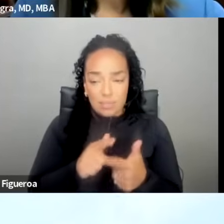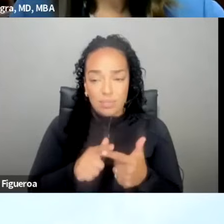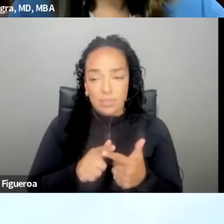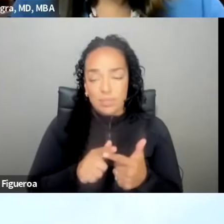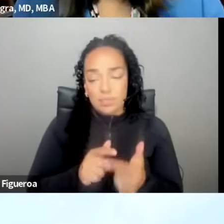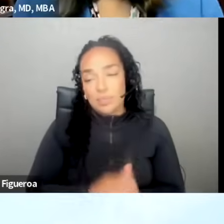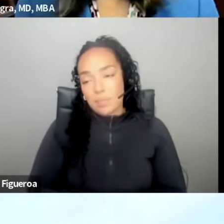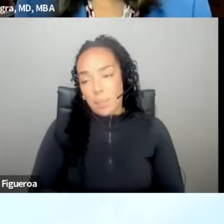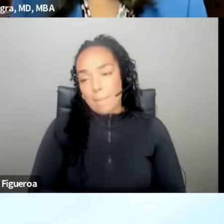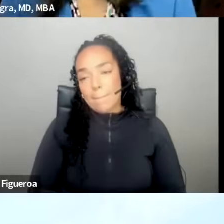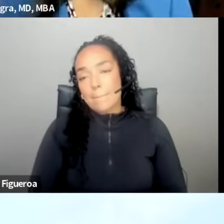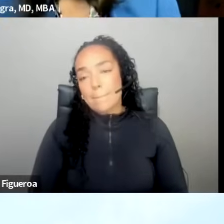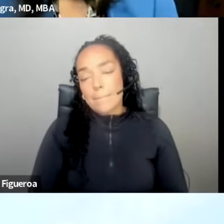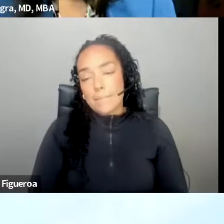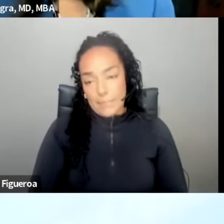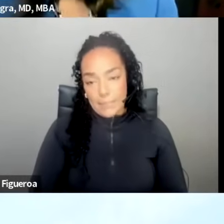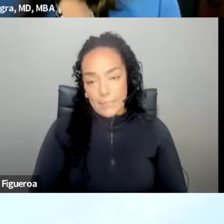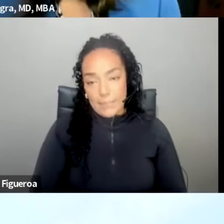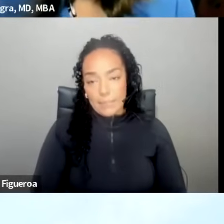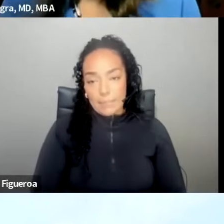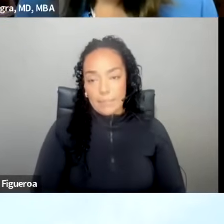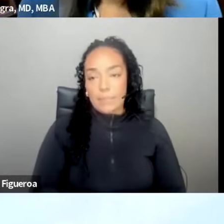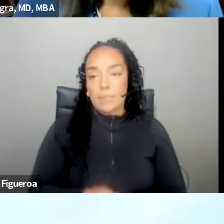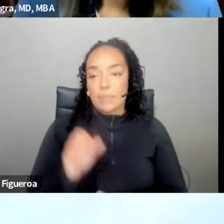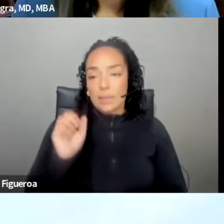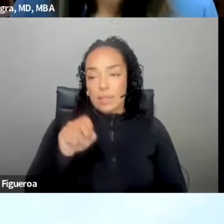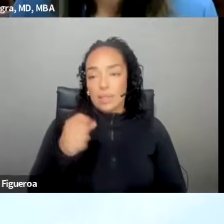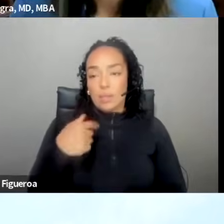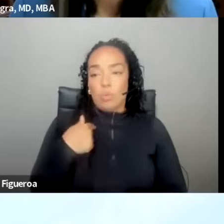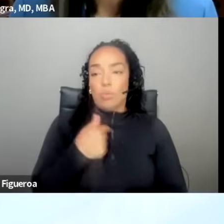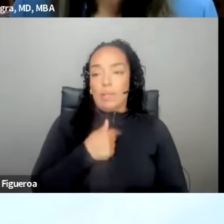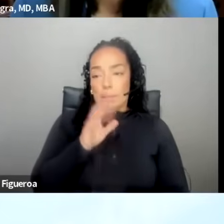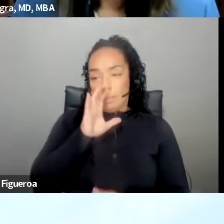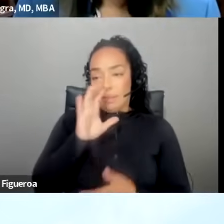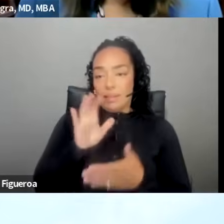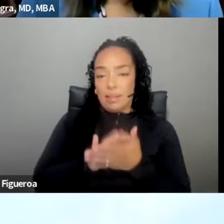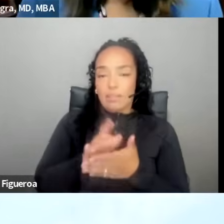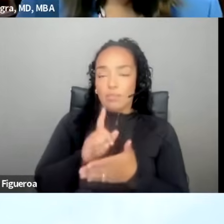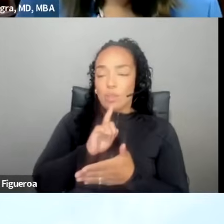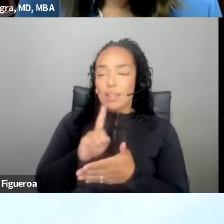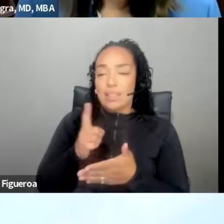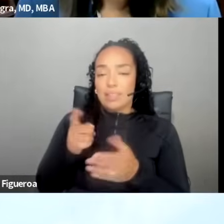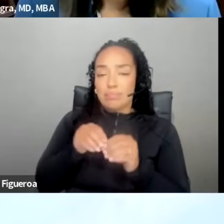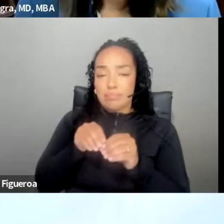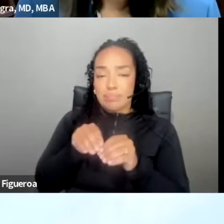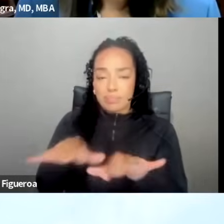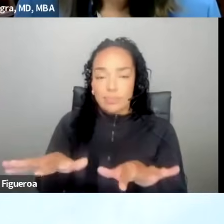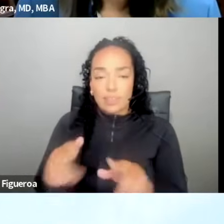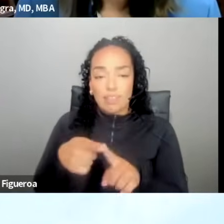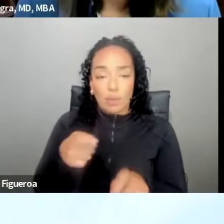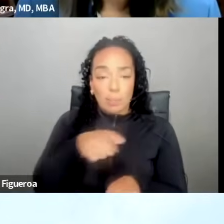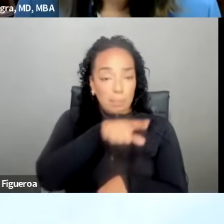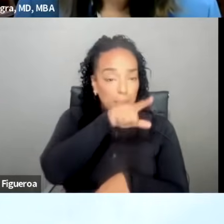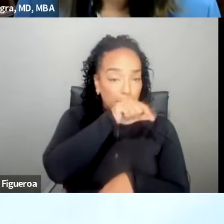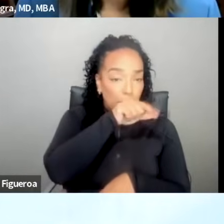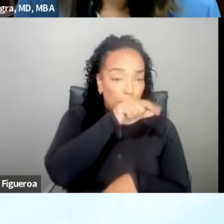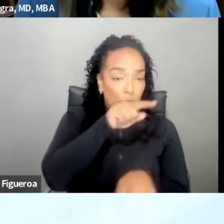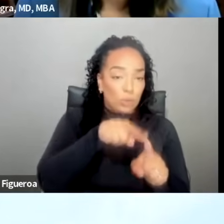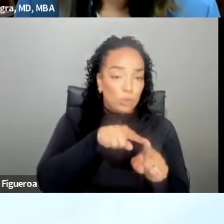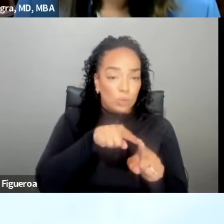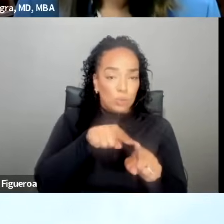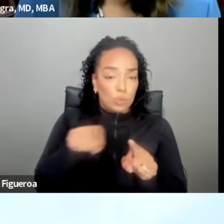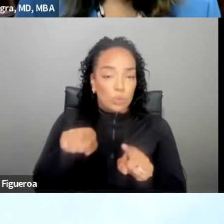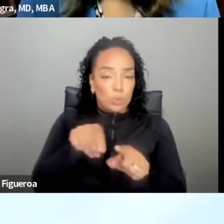Yes. As I mentioned, we believe that originally there was a spillover event from wild birds into the dairy